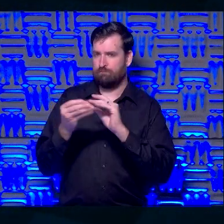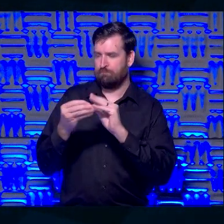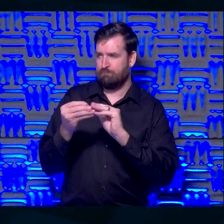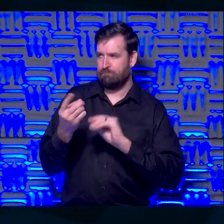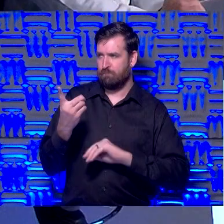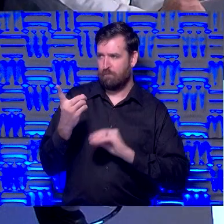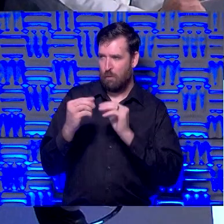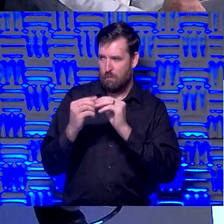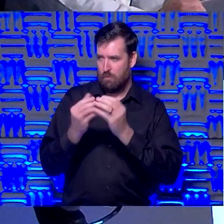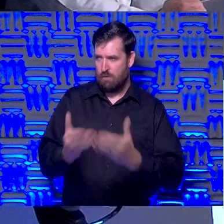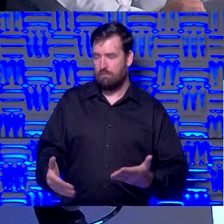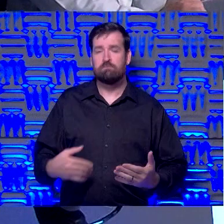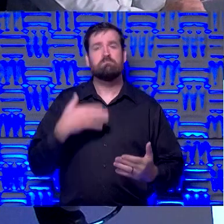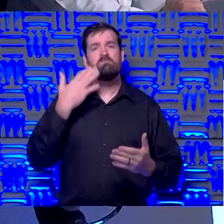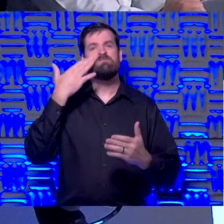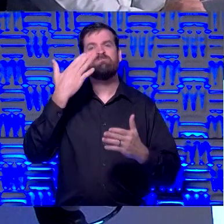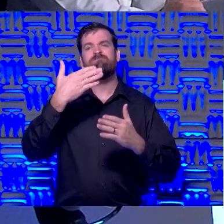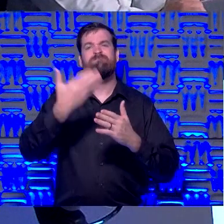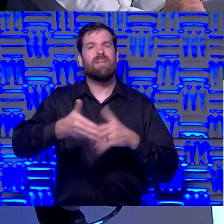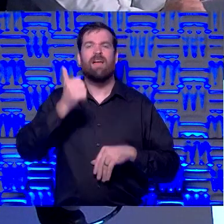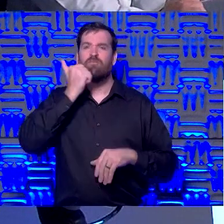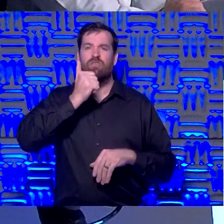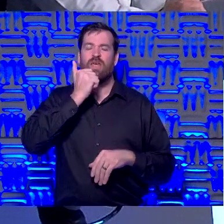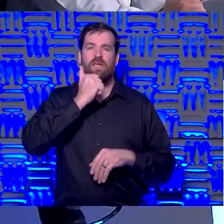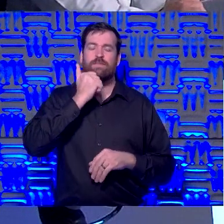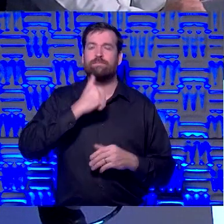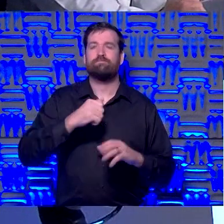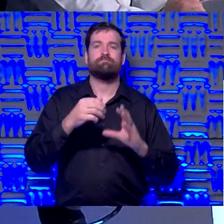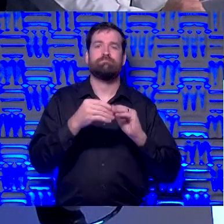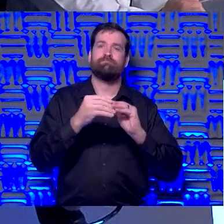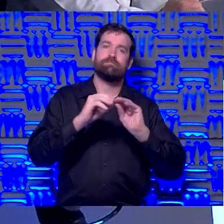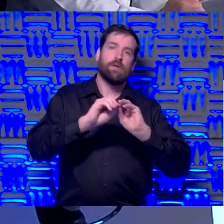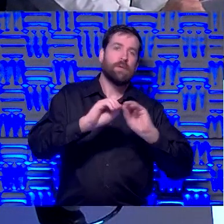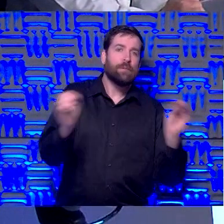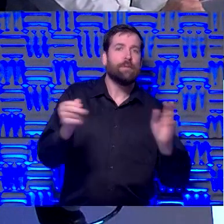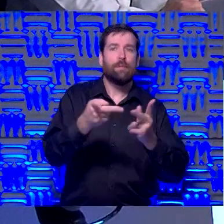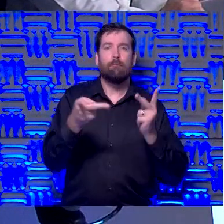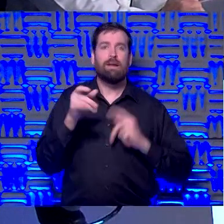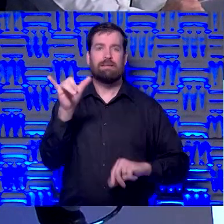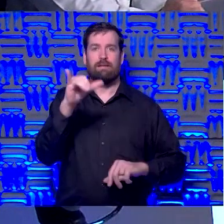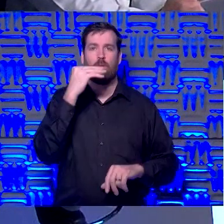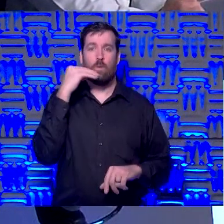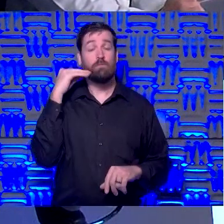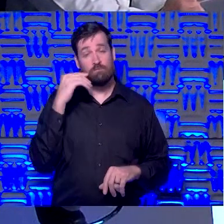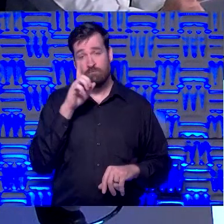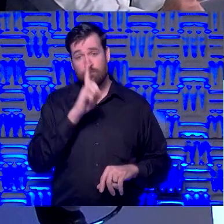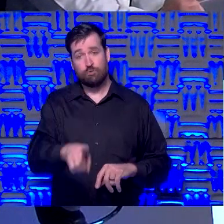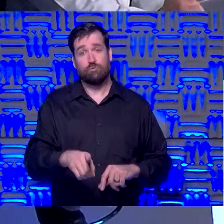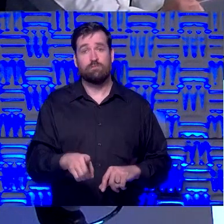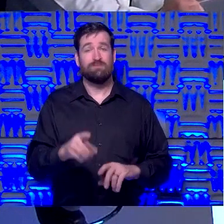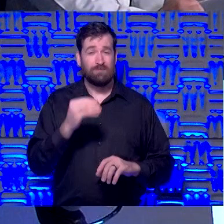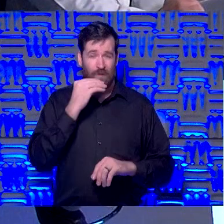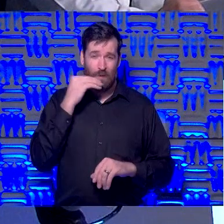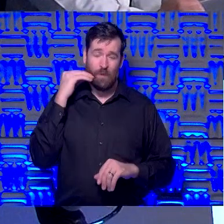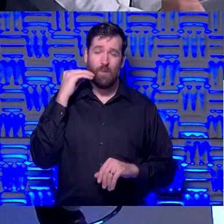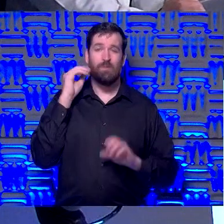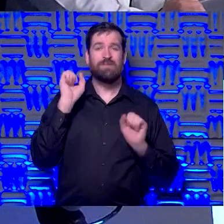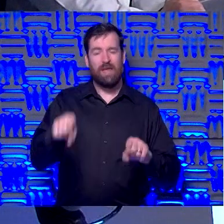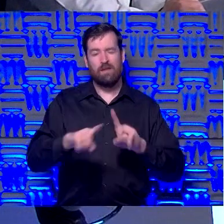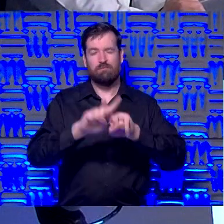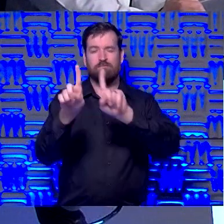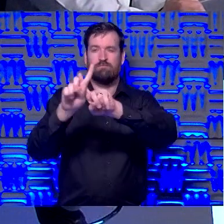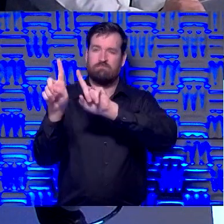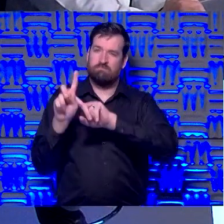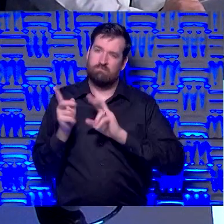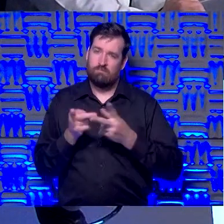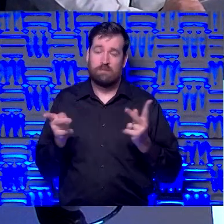you. You know, every day we end this program and we talk about how there's no place like home. And that's true. But home can be at a lot of places, and